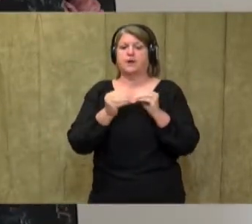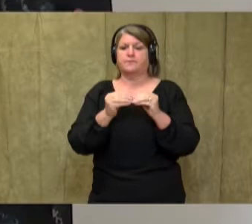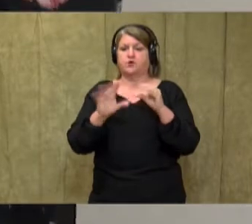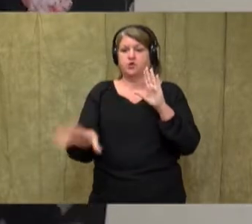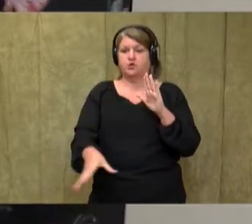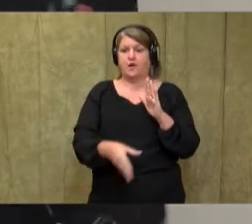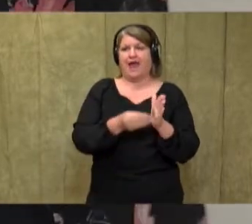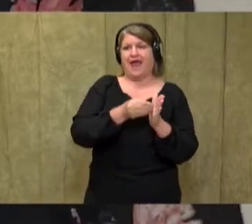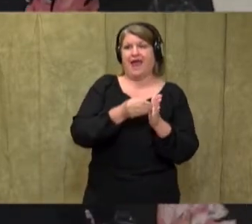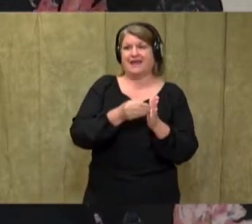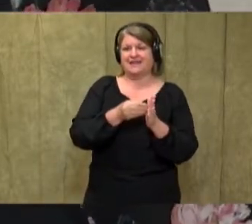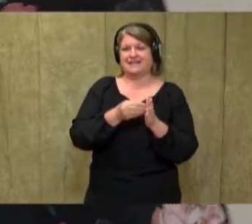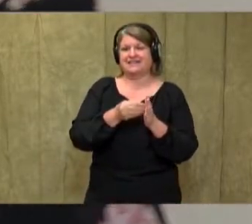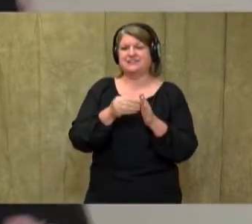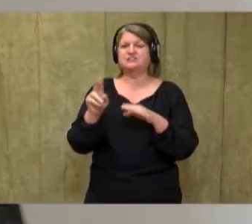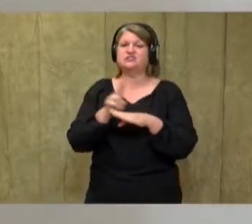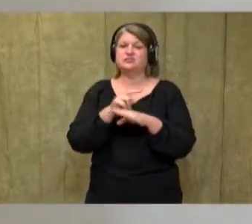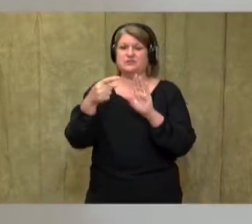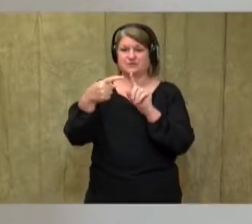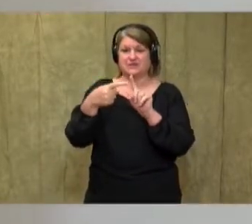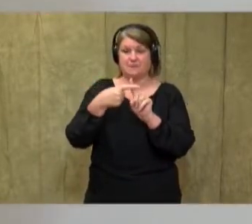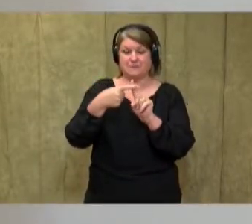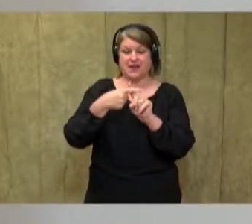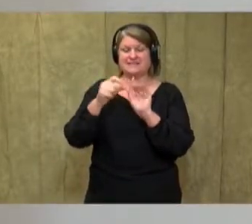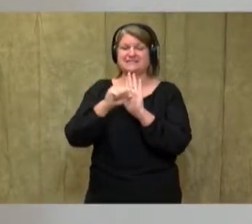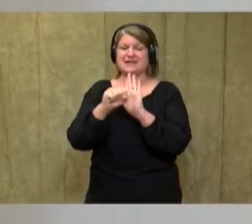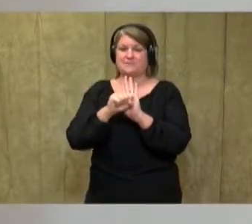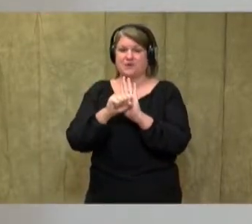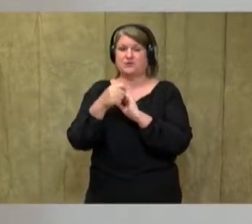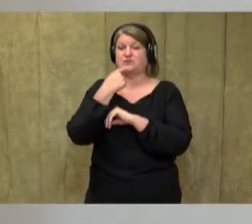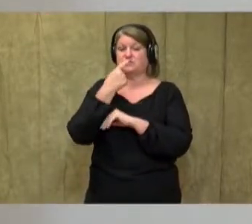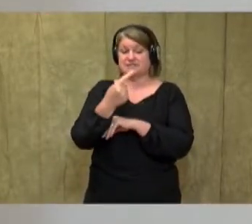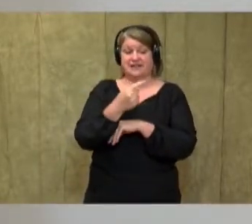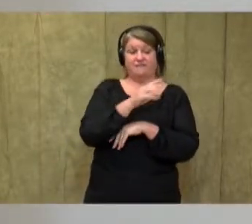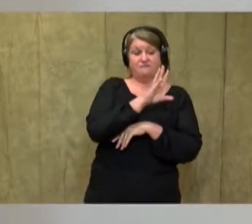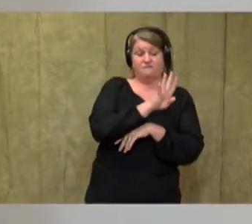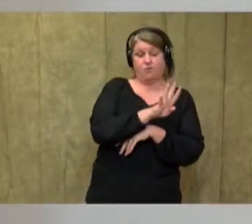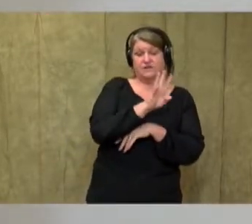you use your plus symbol. So we're going to say 46